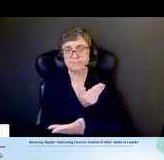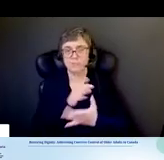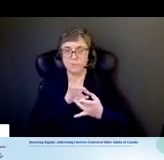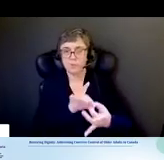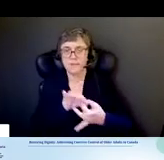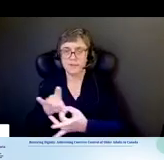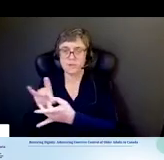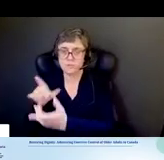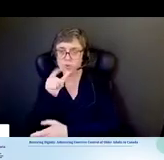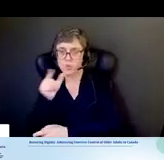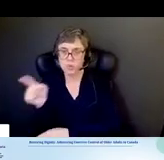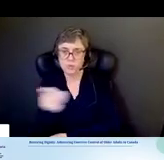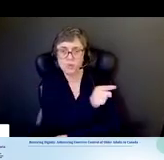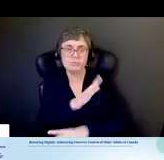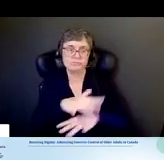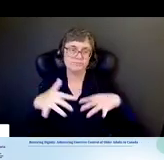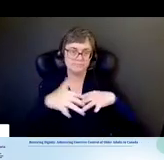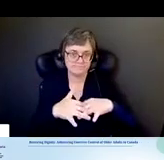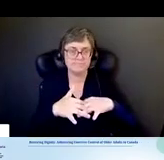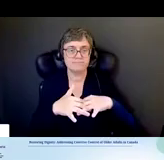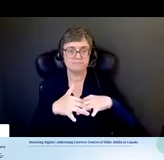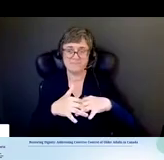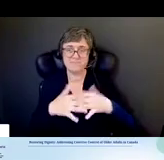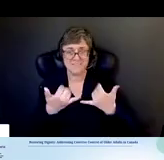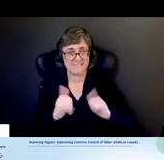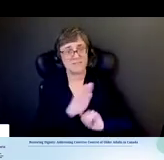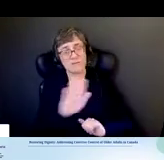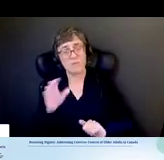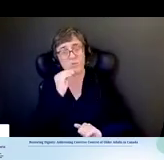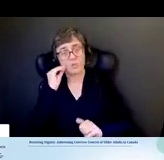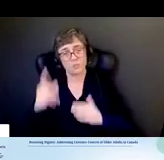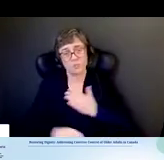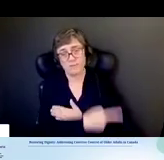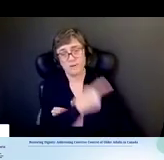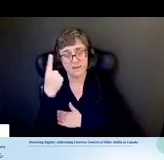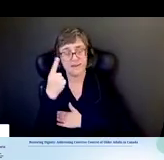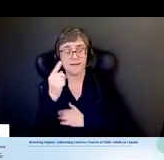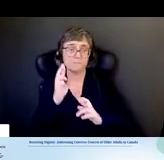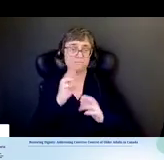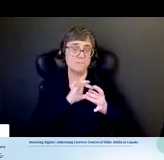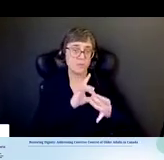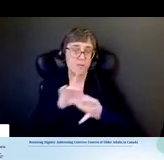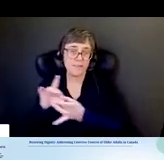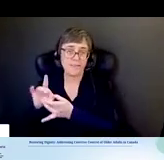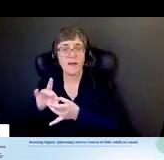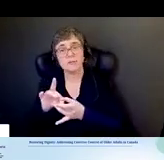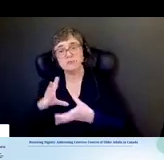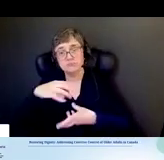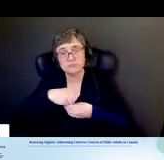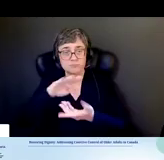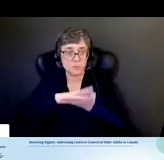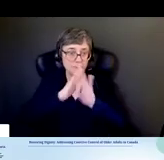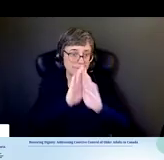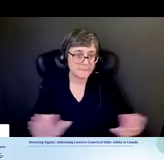land that remains their home to this day. May this relationship be one of peace and friendship based on honor and